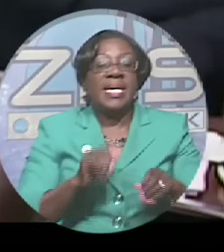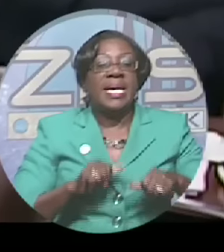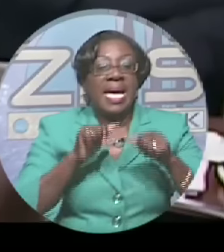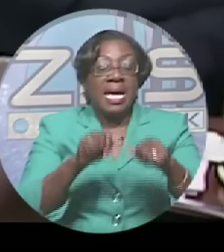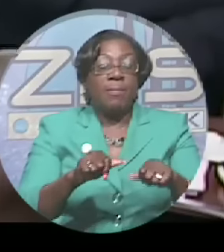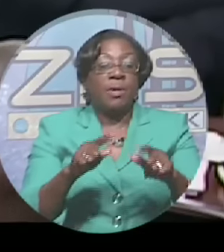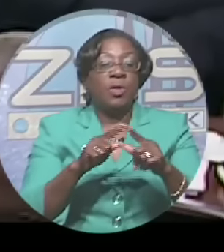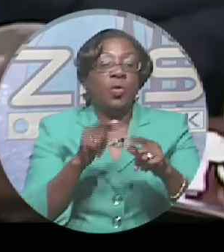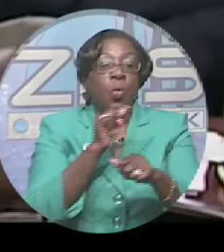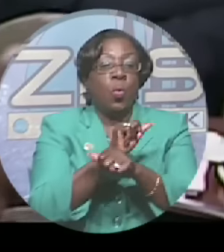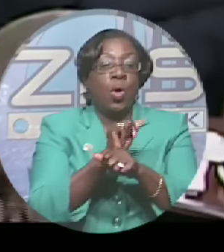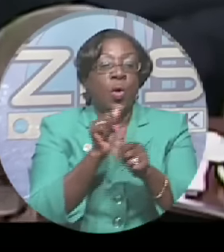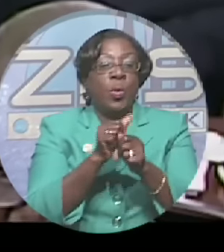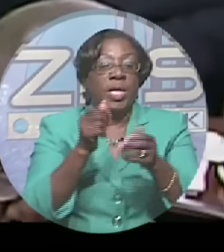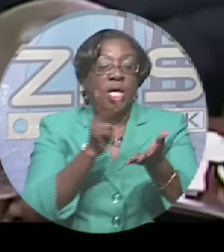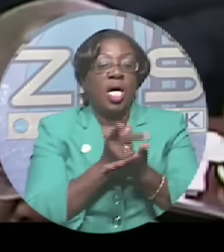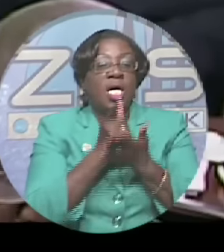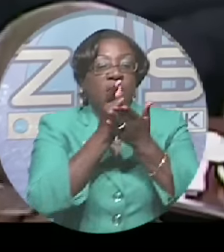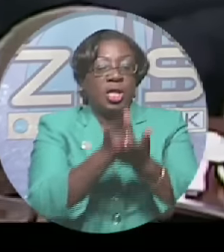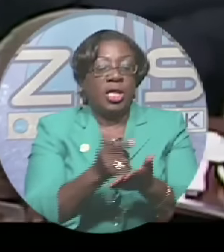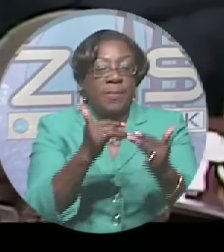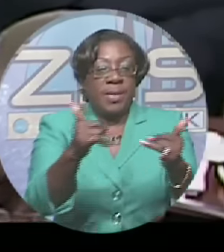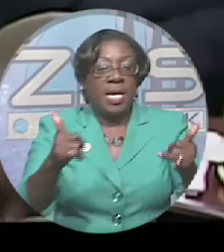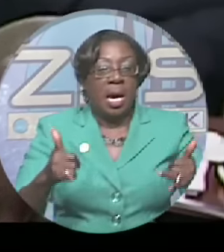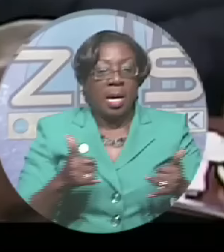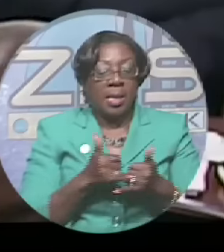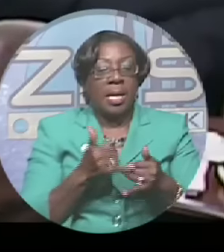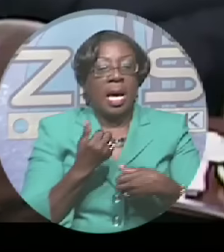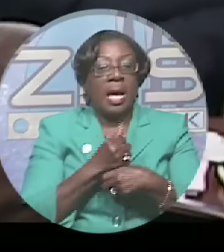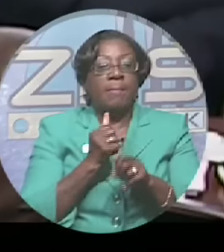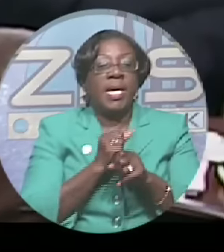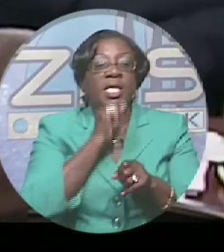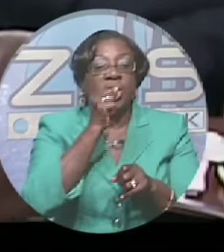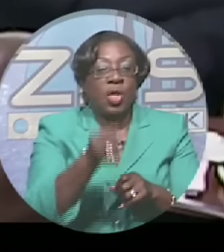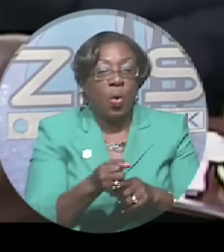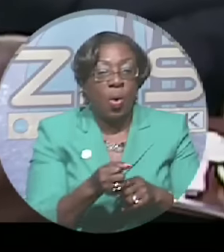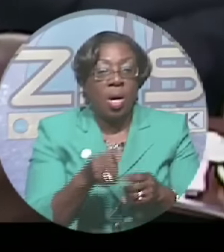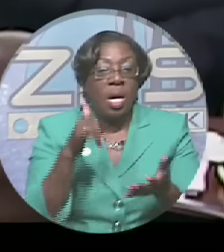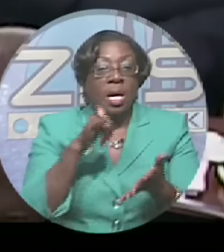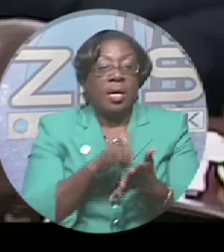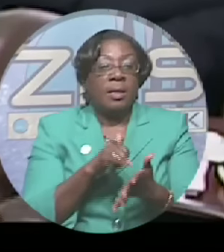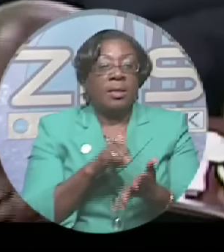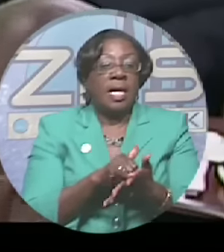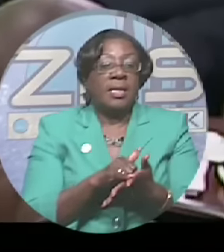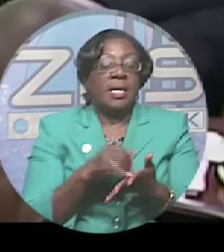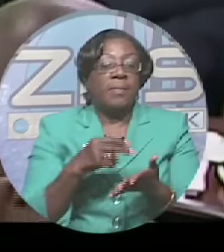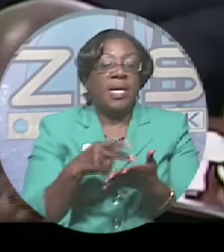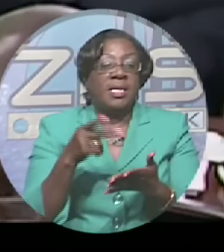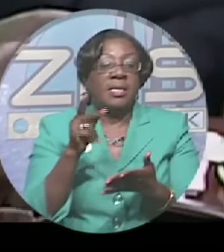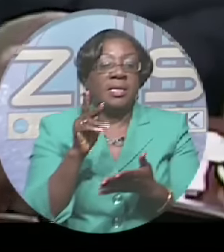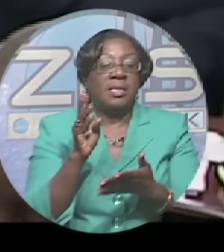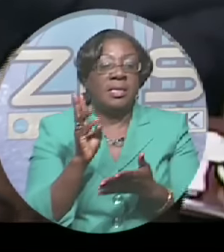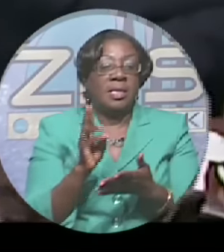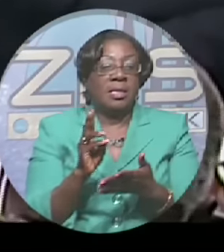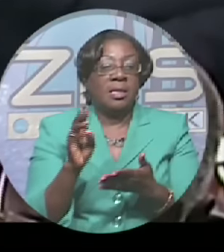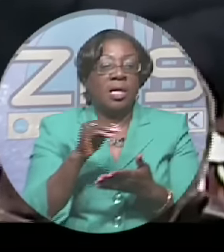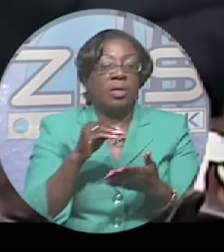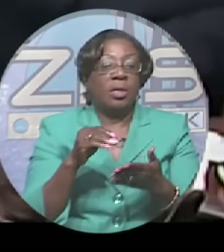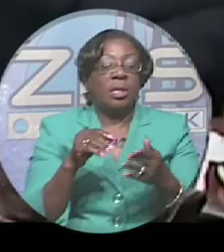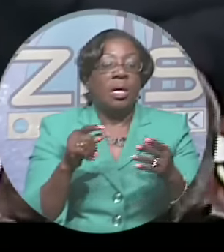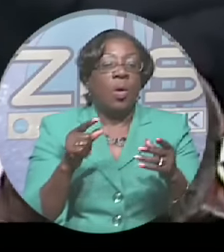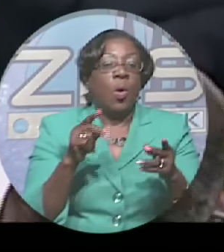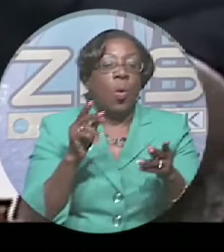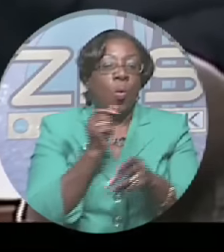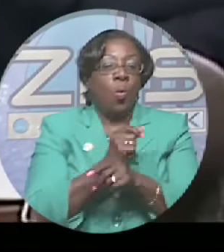work with the shipyard and being able to, in a short period of time relatively, replace 600 foreign work permit holders